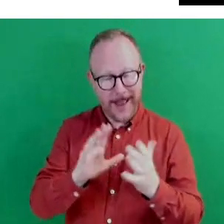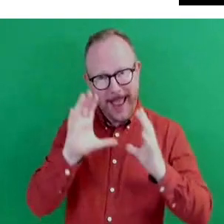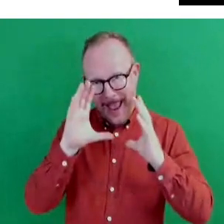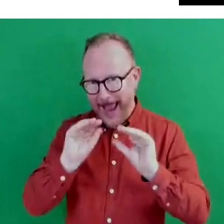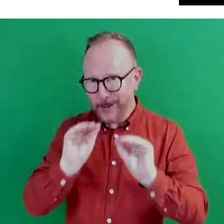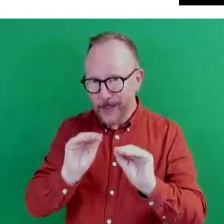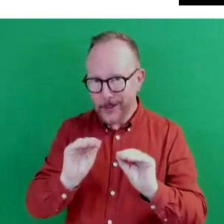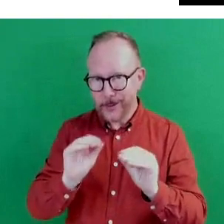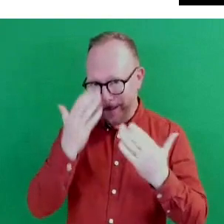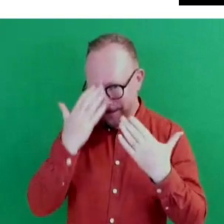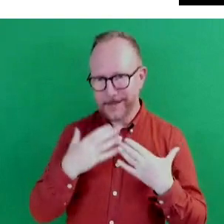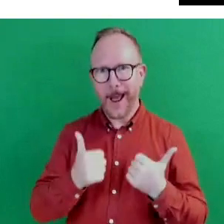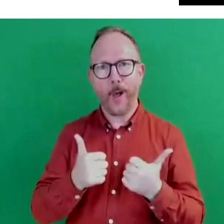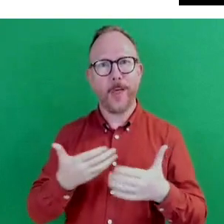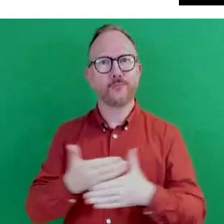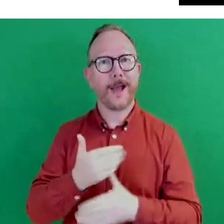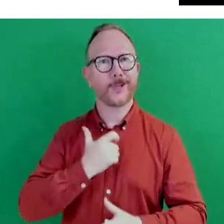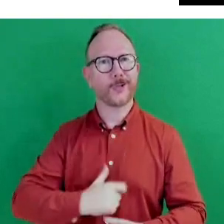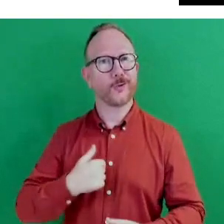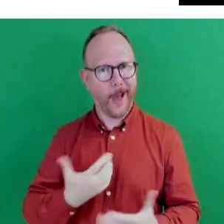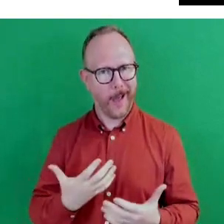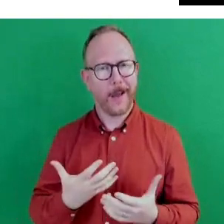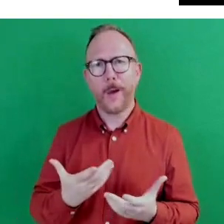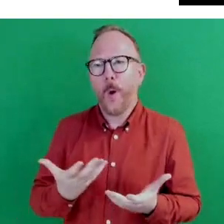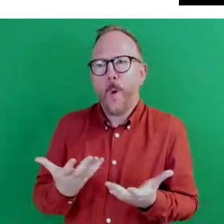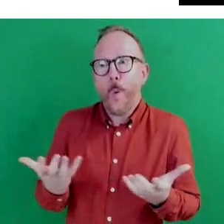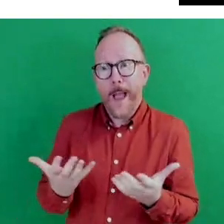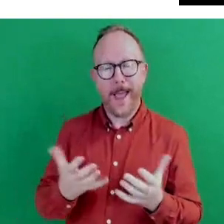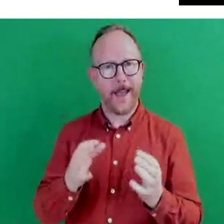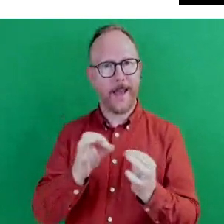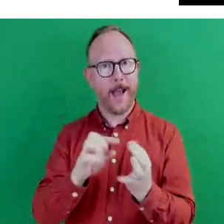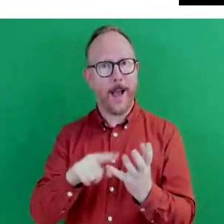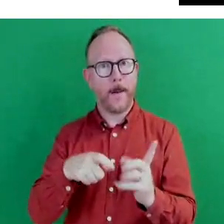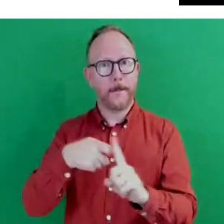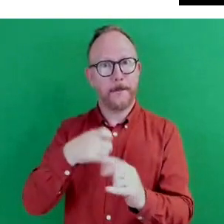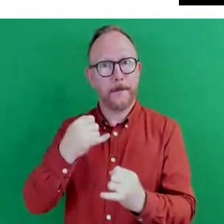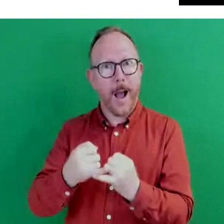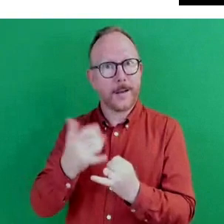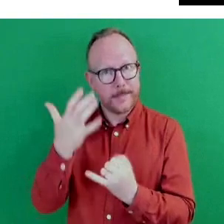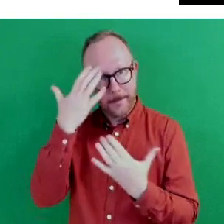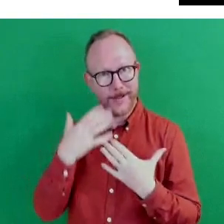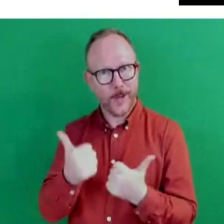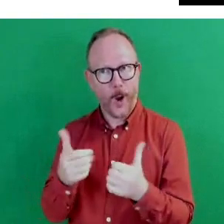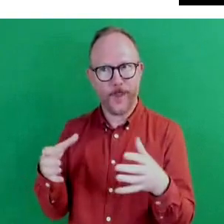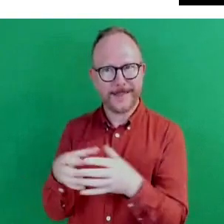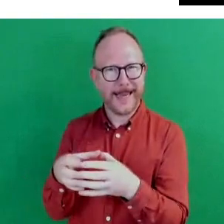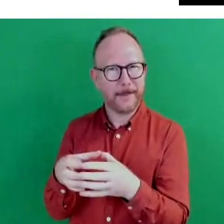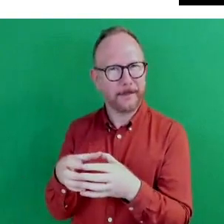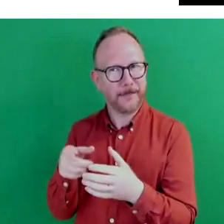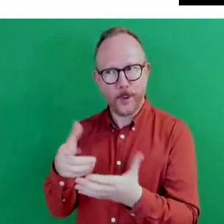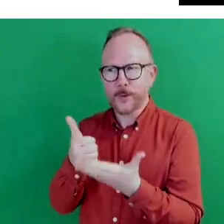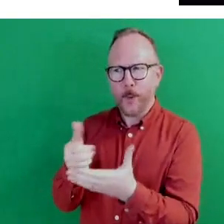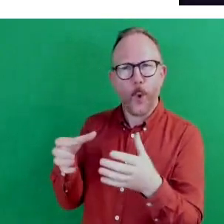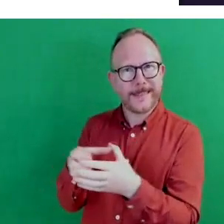Health Practitioner. And I'm based in the Bucks MHST, so the Mental Health Support Team, and I'm based in